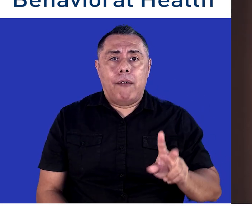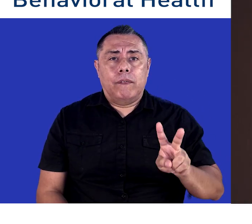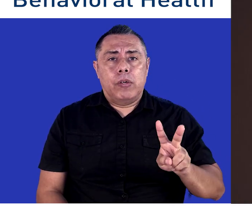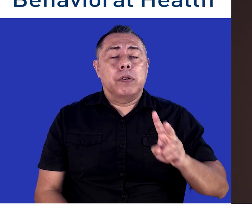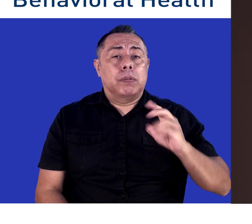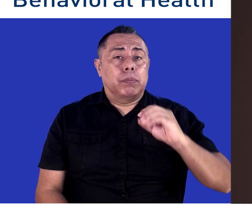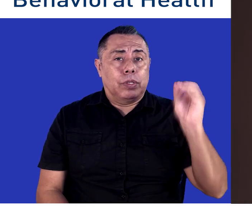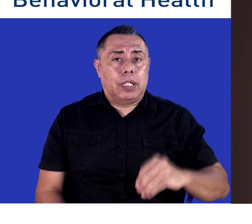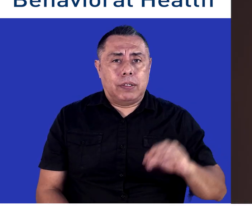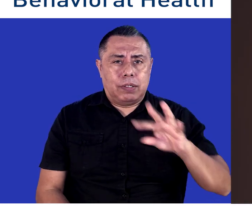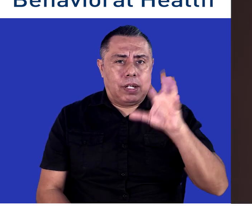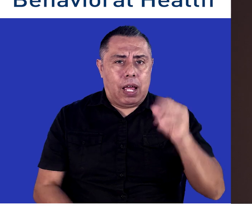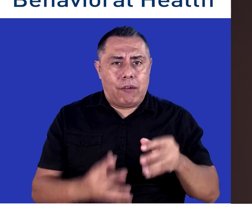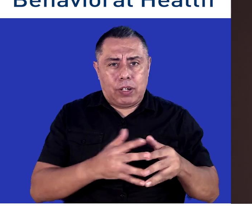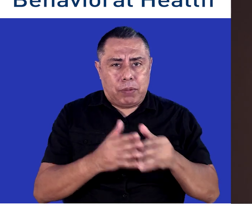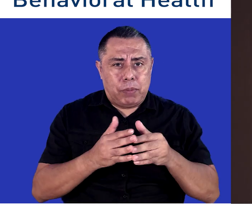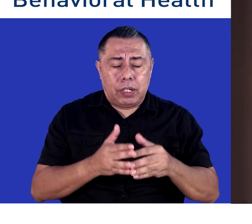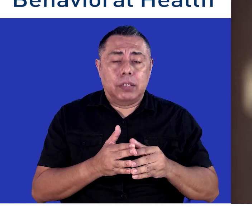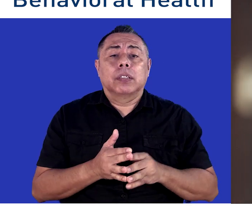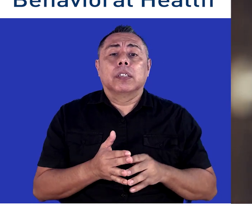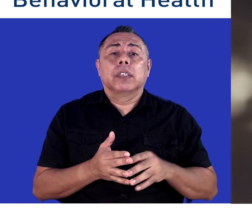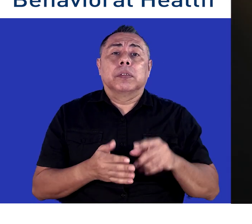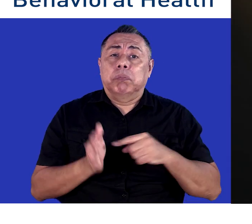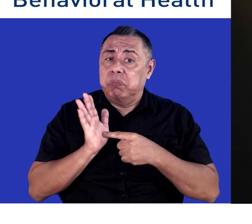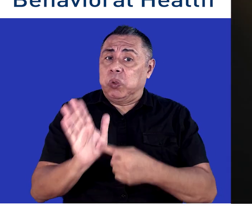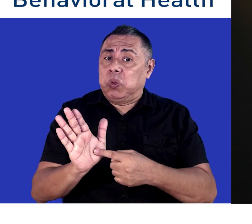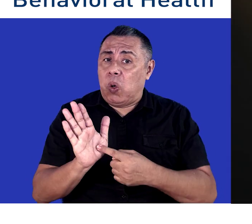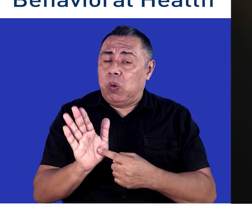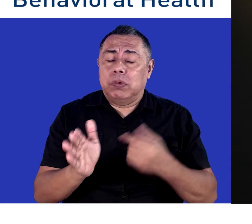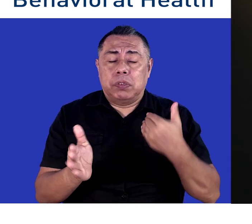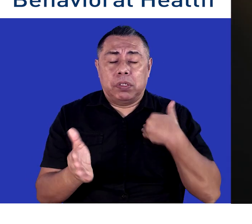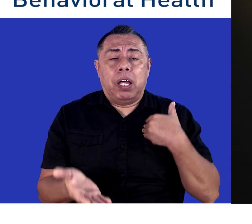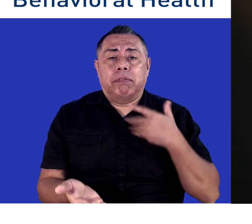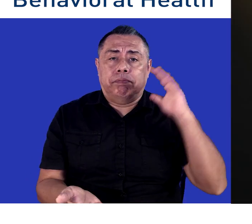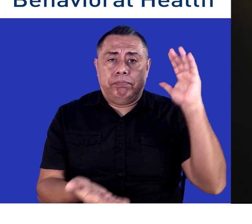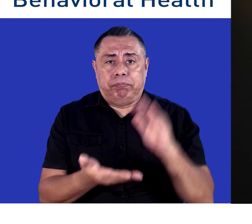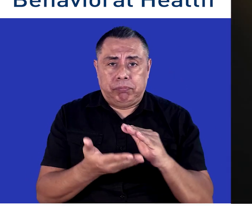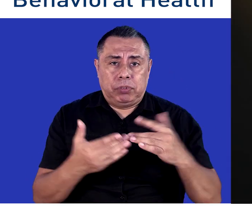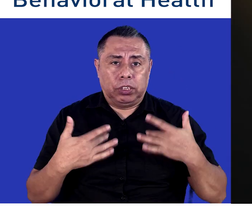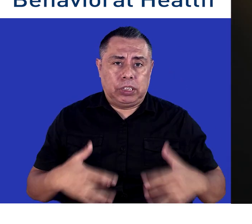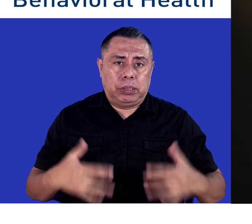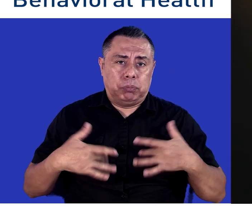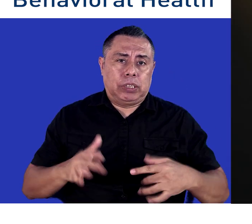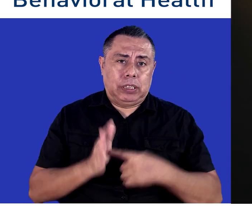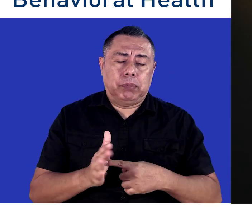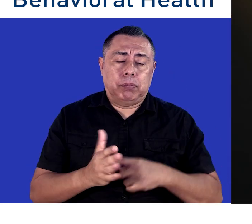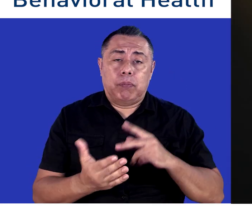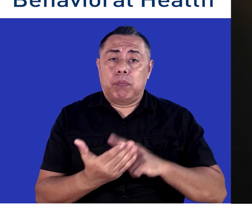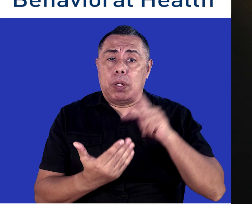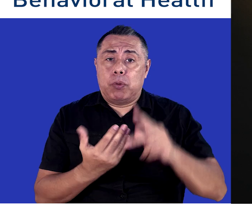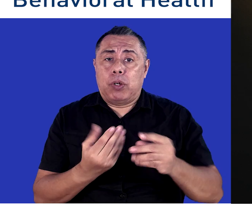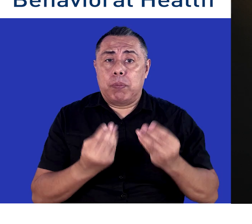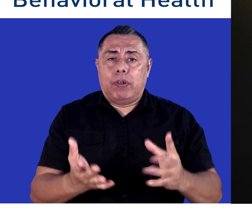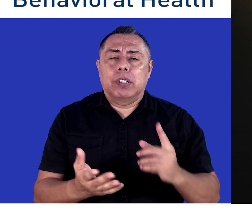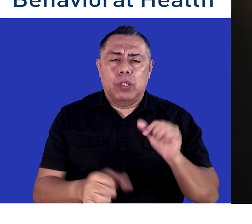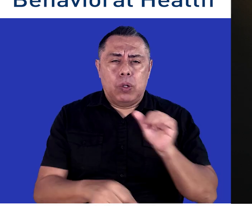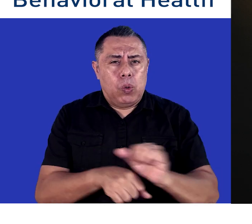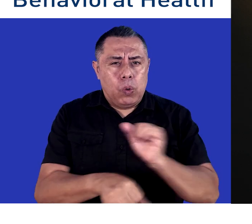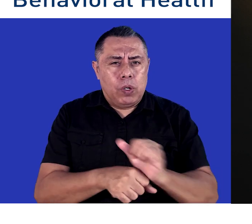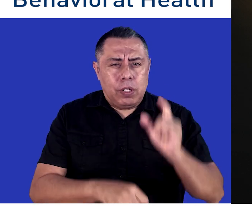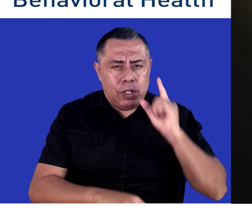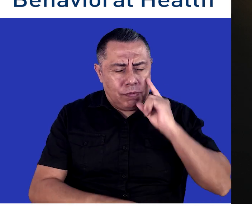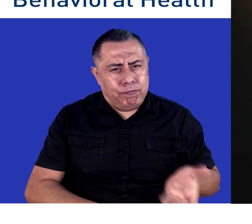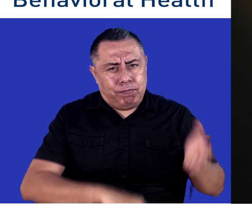and 3.5% were African American. Overall outcomes showed statistically significant reduction in depressive symptoms.